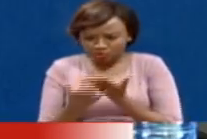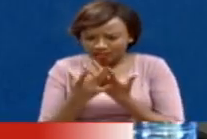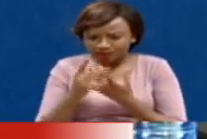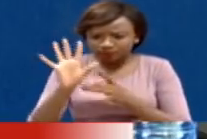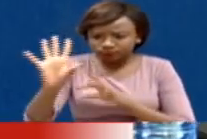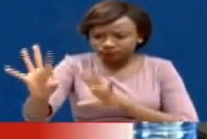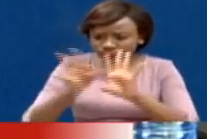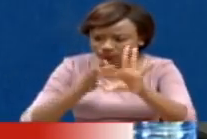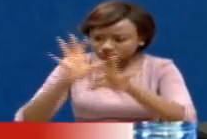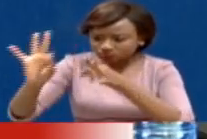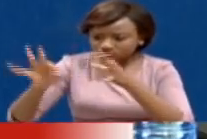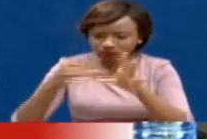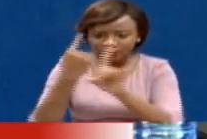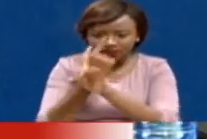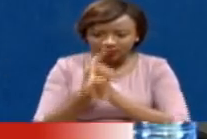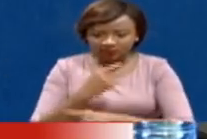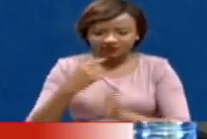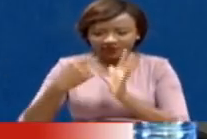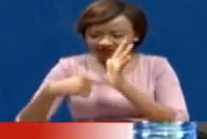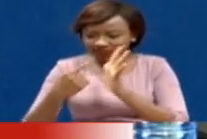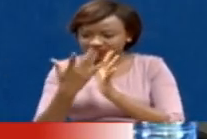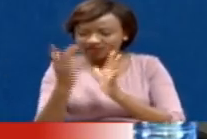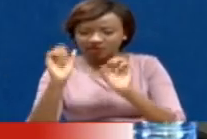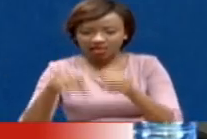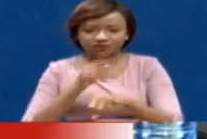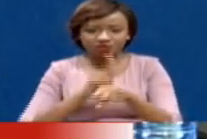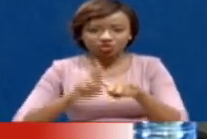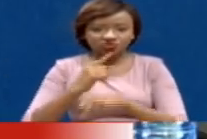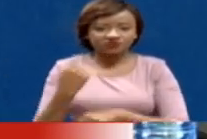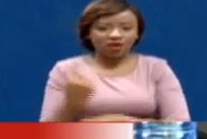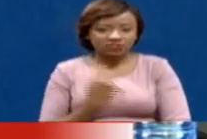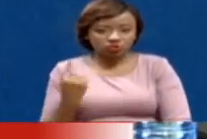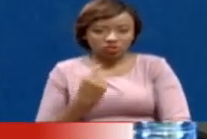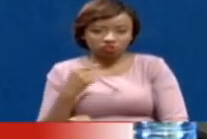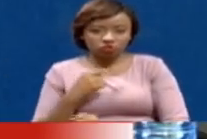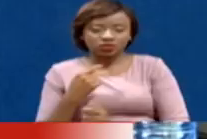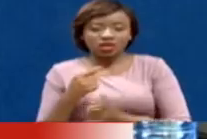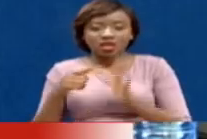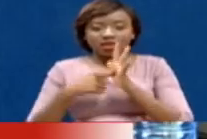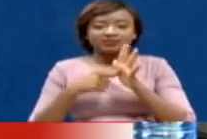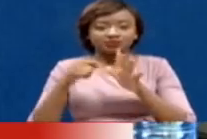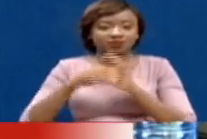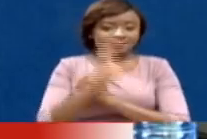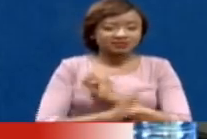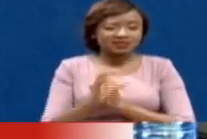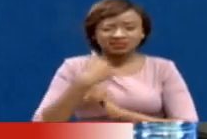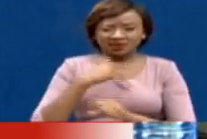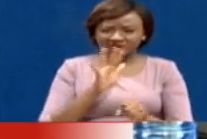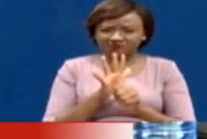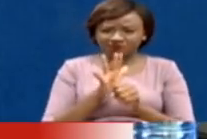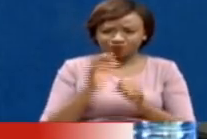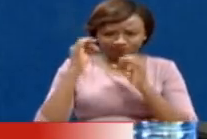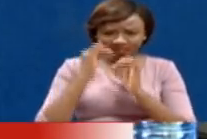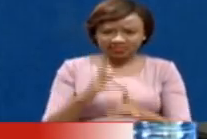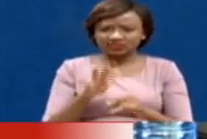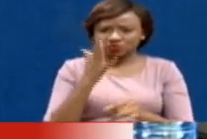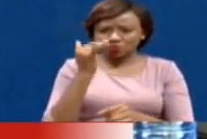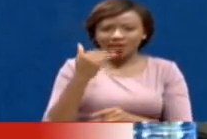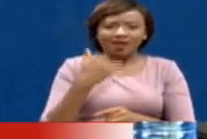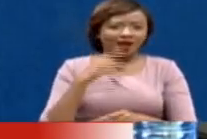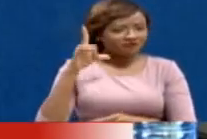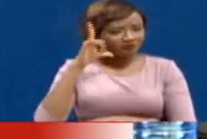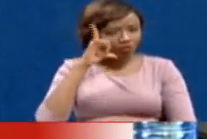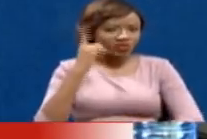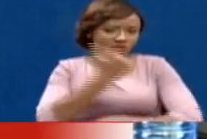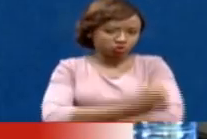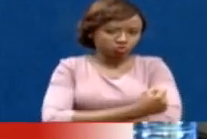easily be able to use as isolation and quarantine facilities. In this country, you are blessed that because we have boarding schools,